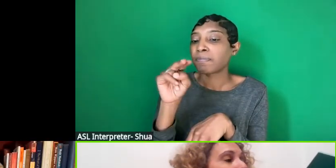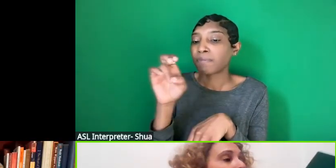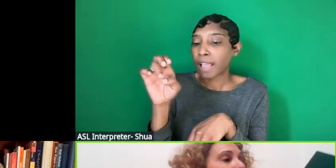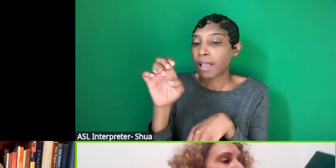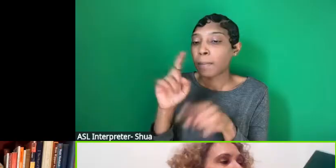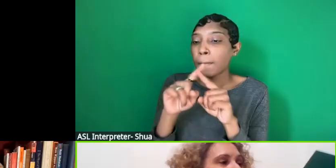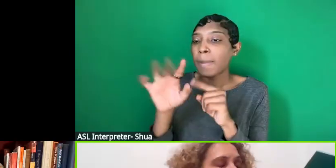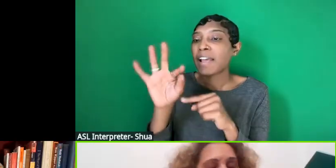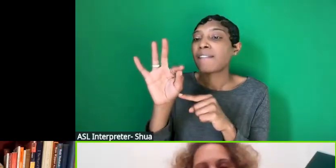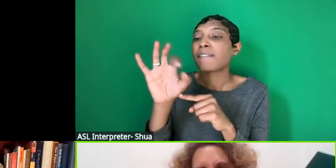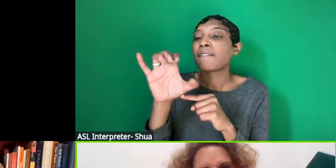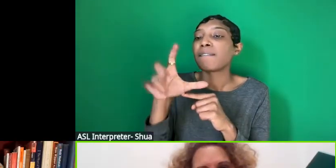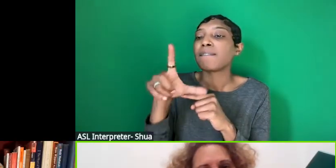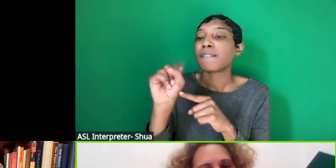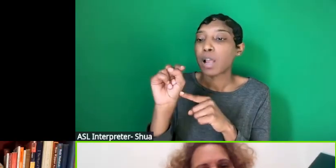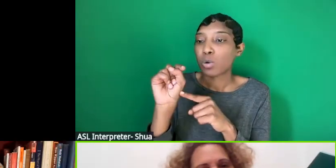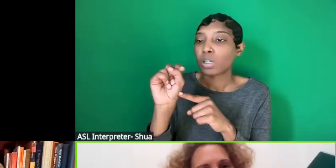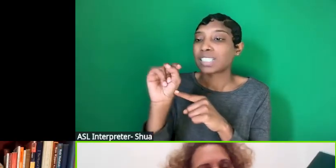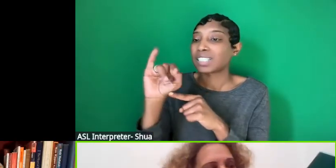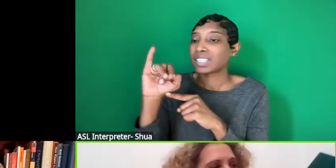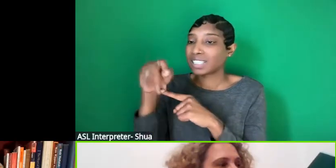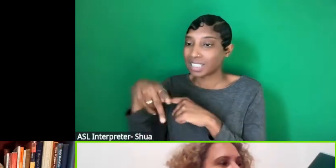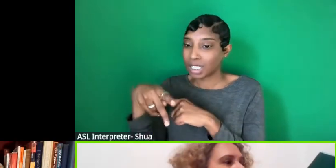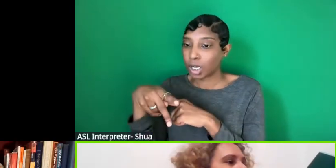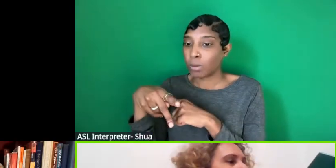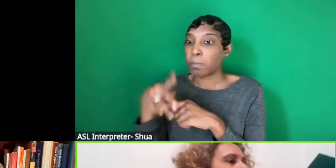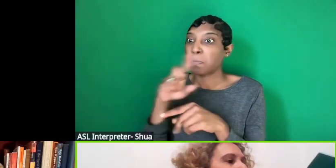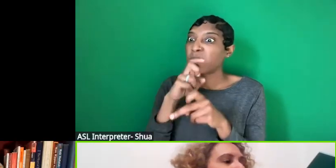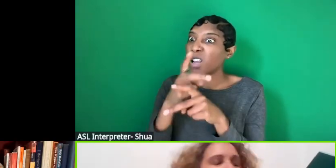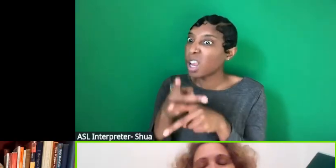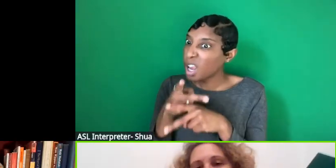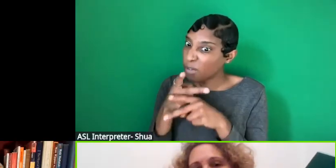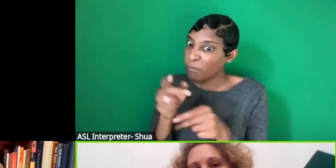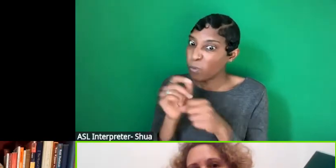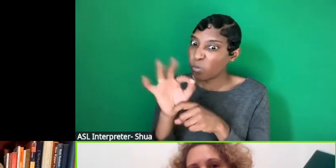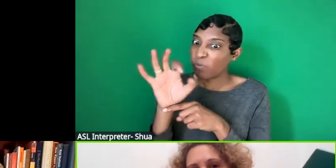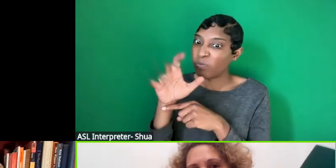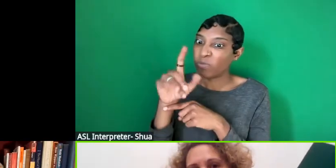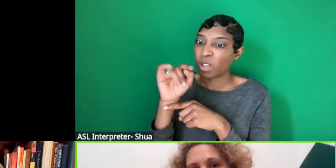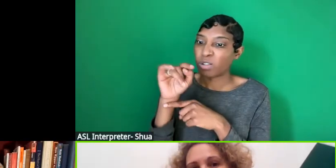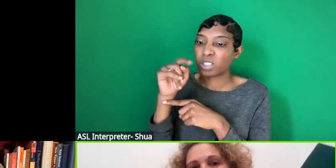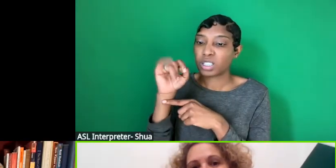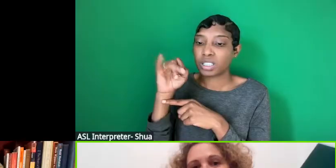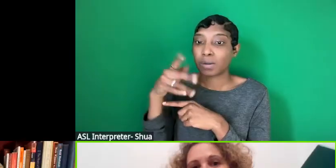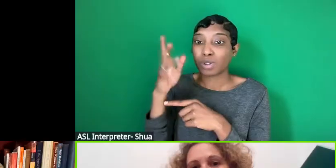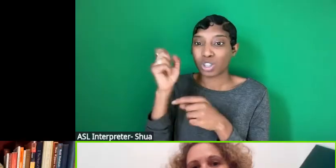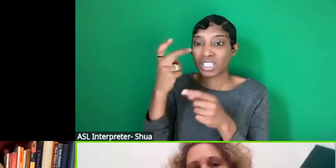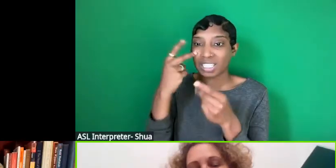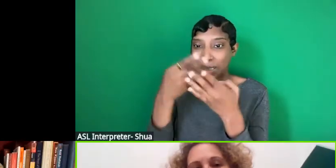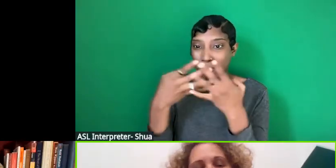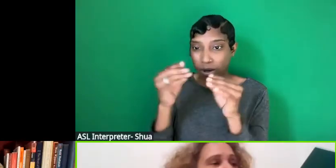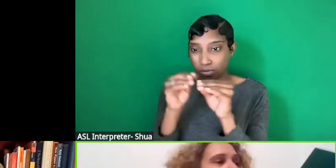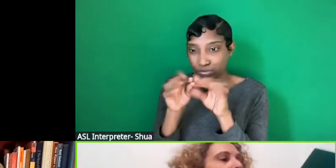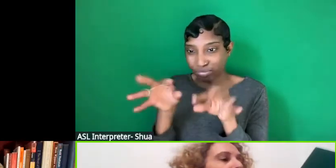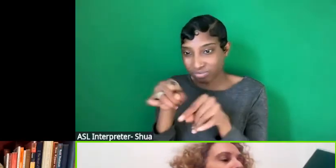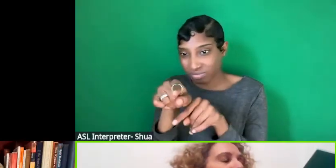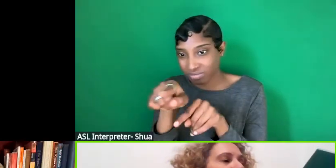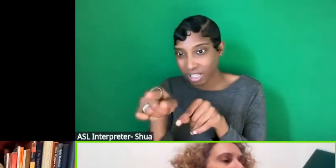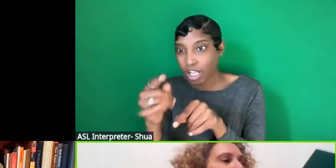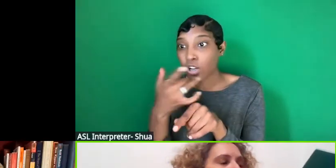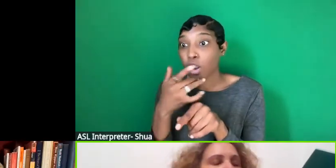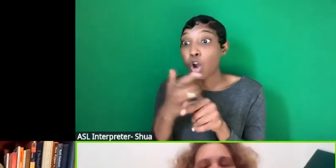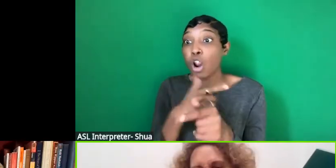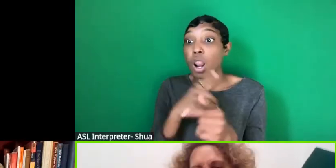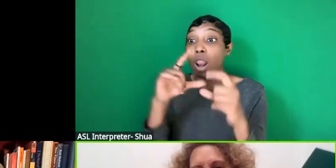point. Be very careful with felt tip points. They're likely to bleed. And indeed, you can see the heart bled at the end. And so I had to just color it in. So